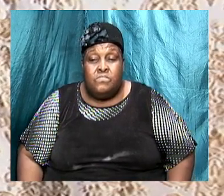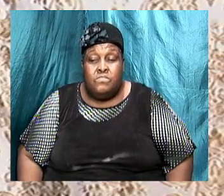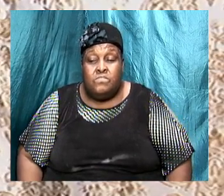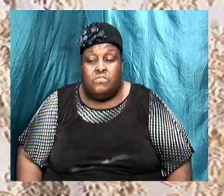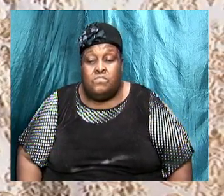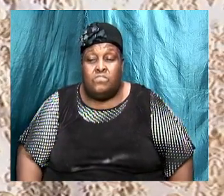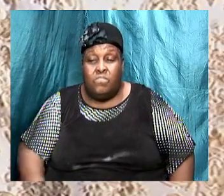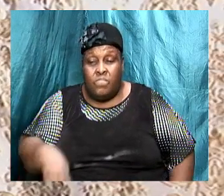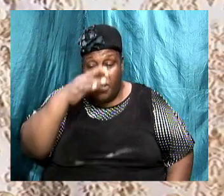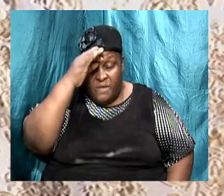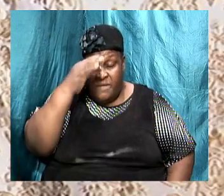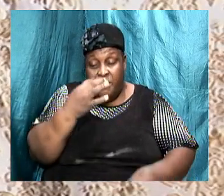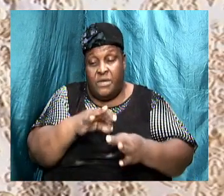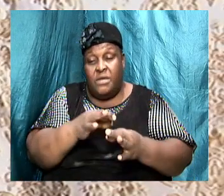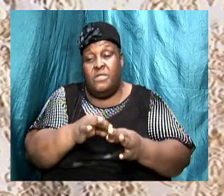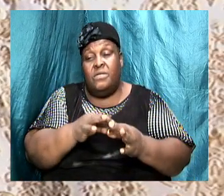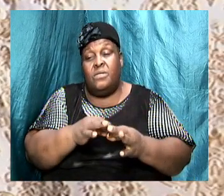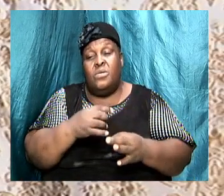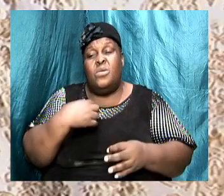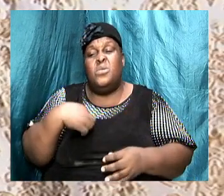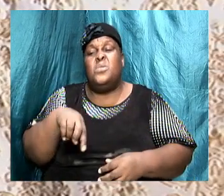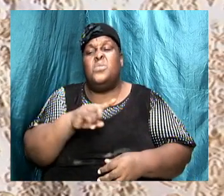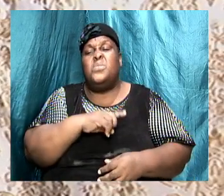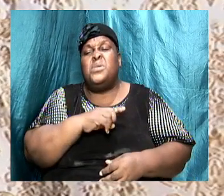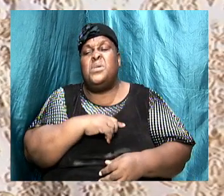that the faith that we